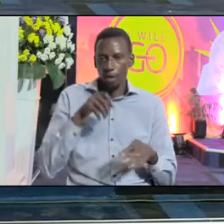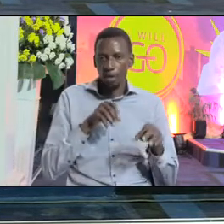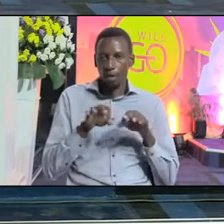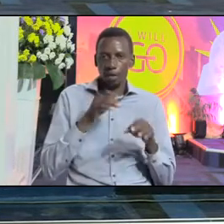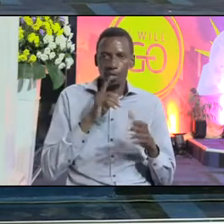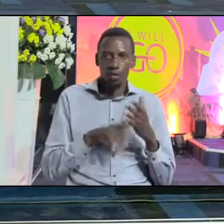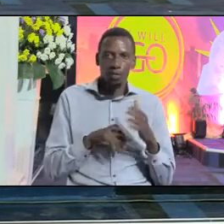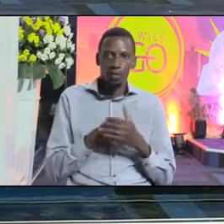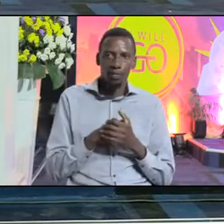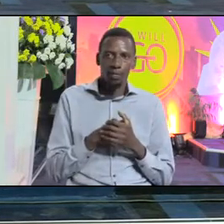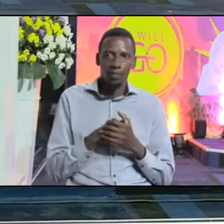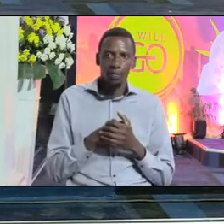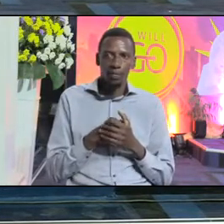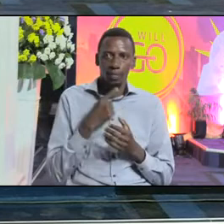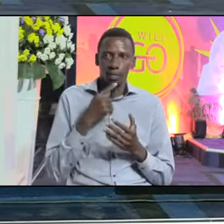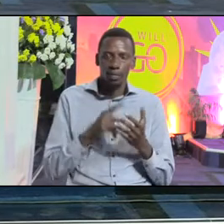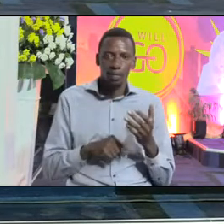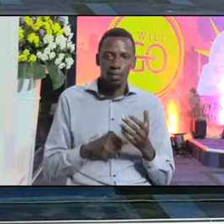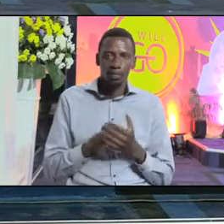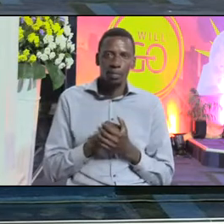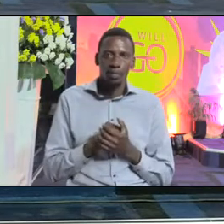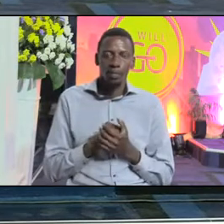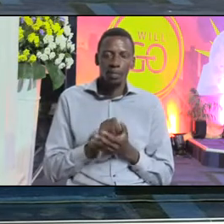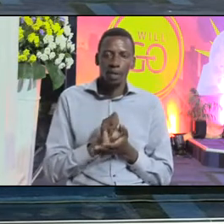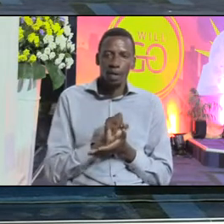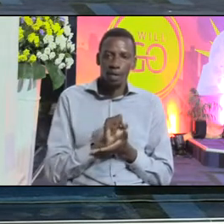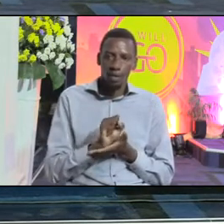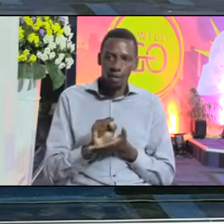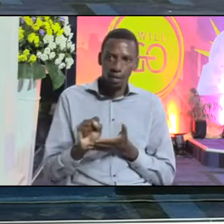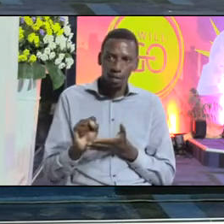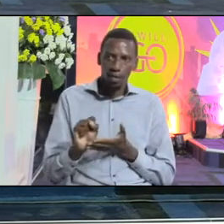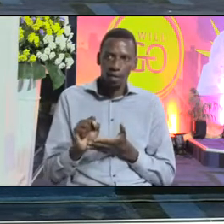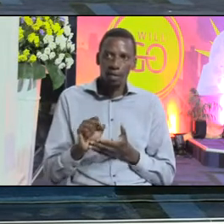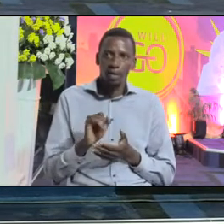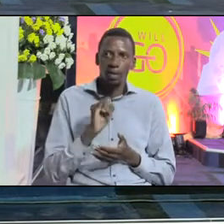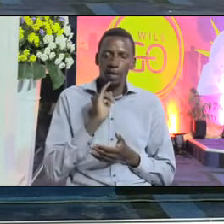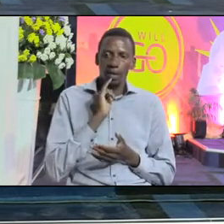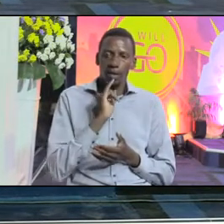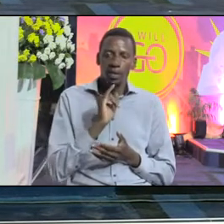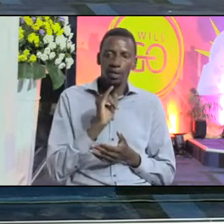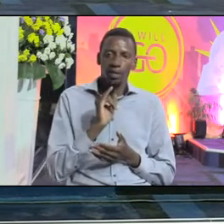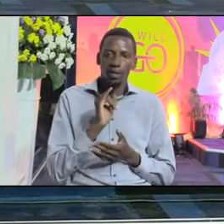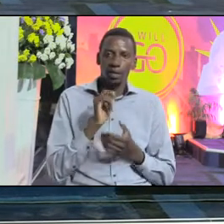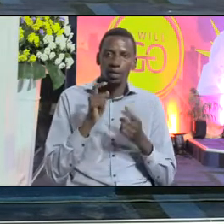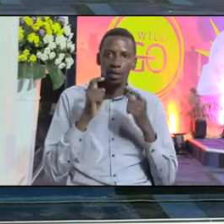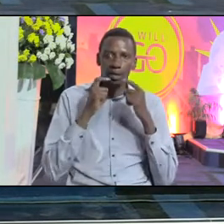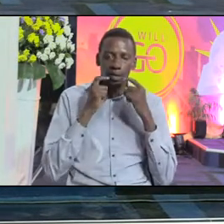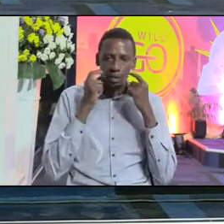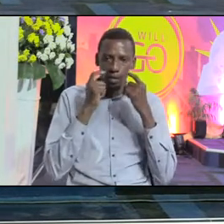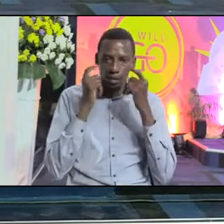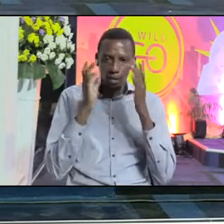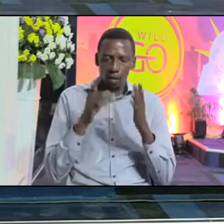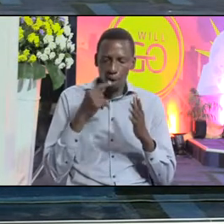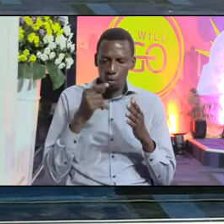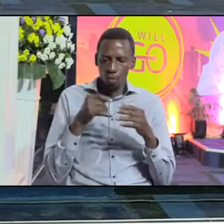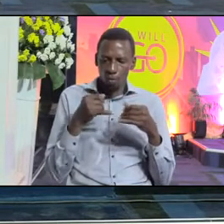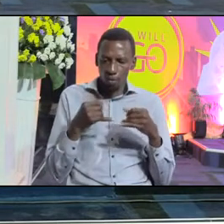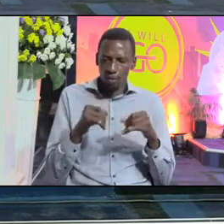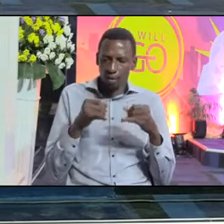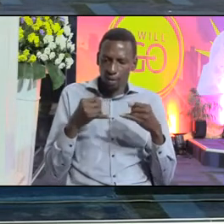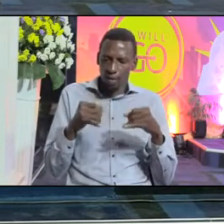saint. He said, a saint is nothing but a sinner who keeps on struggling.